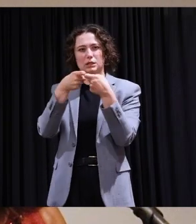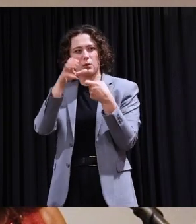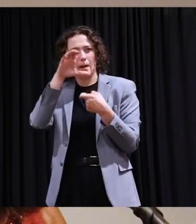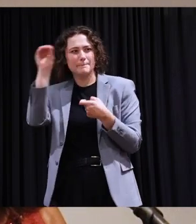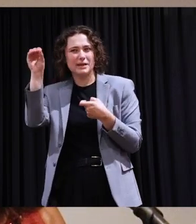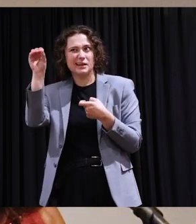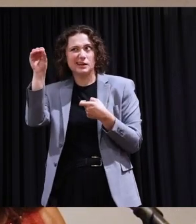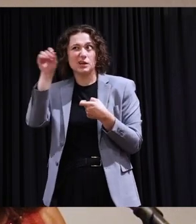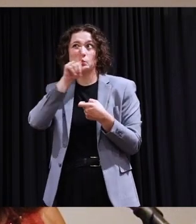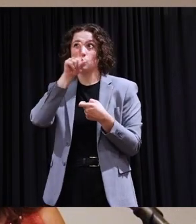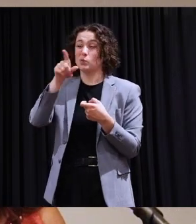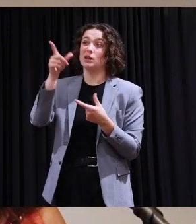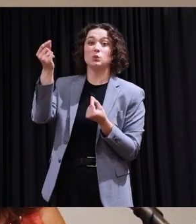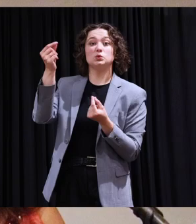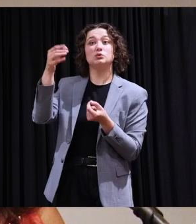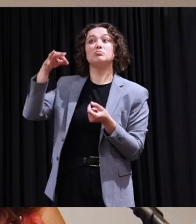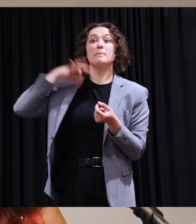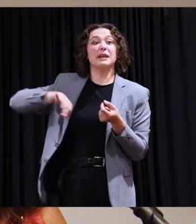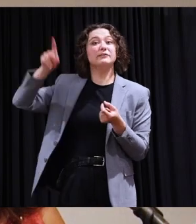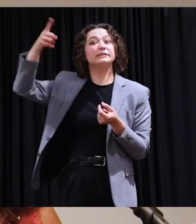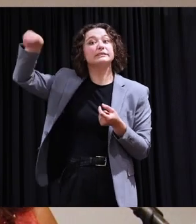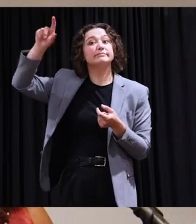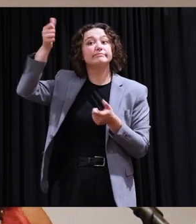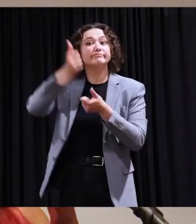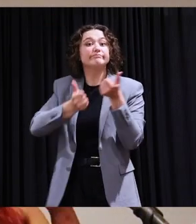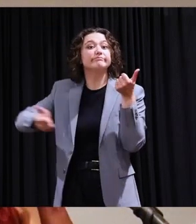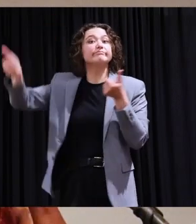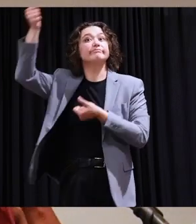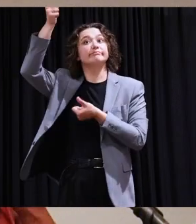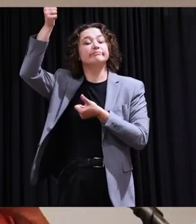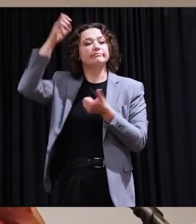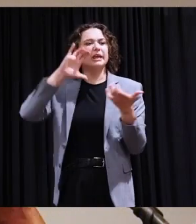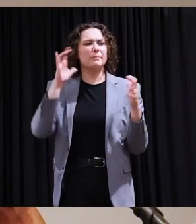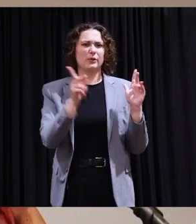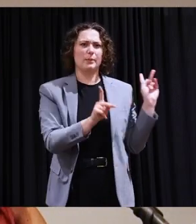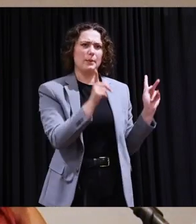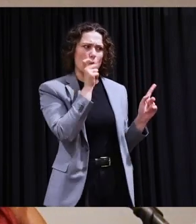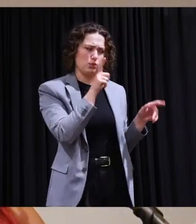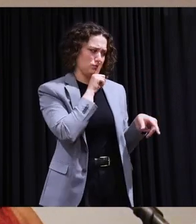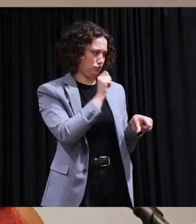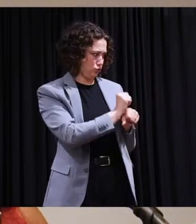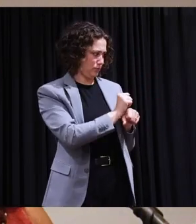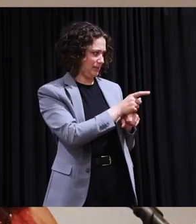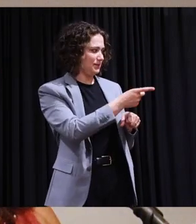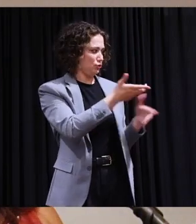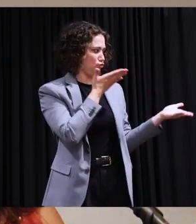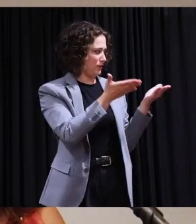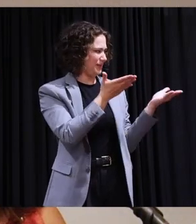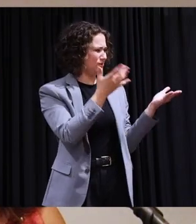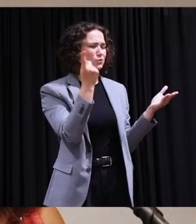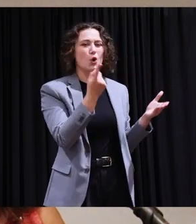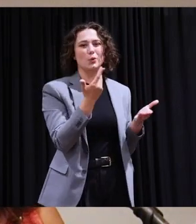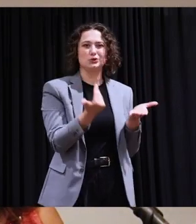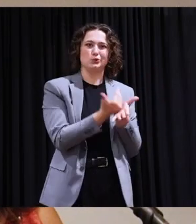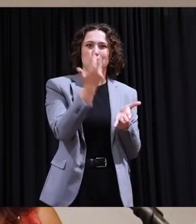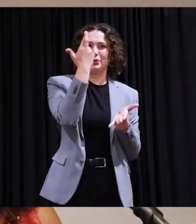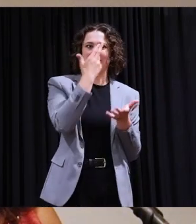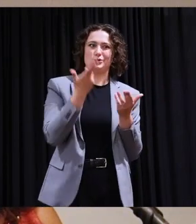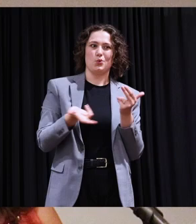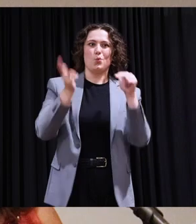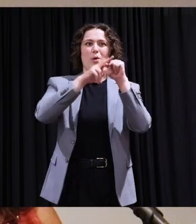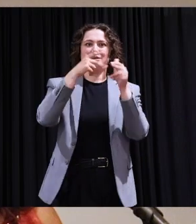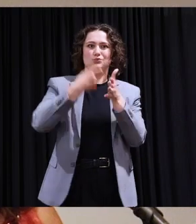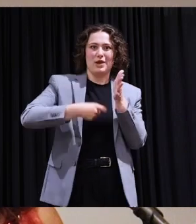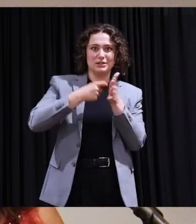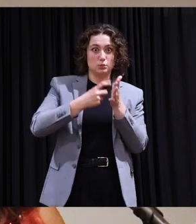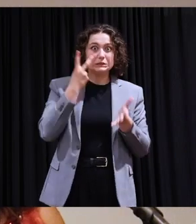investors versus the people it's actually serving. There's always going to be a new reason to raise rates. I mean, you see it